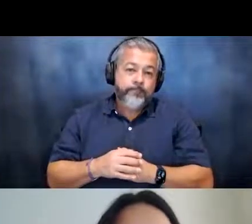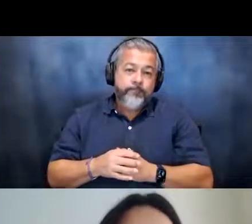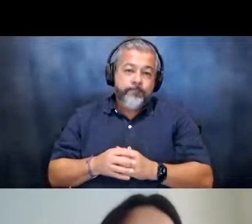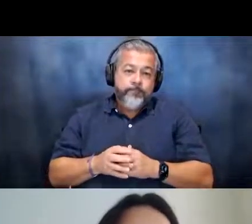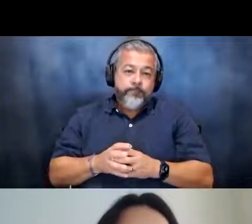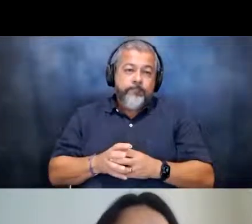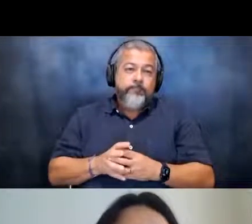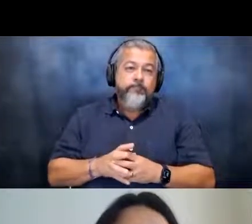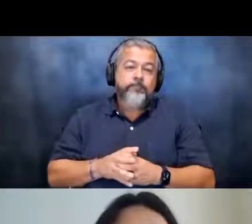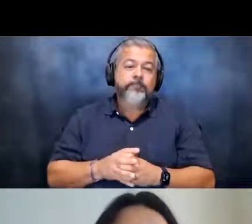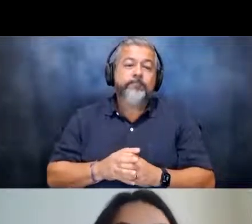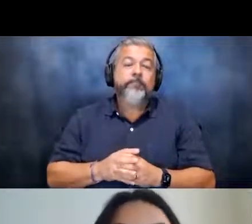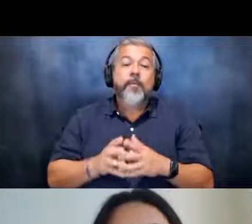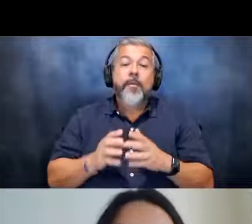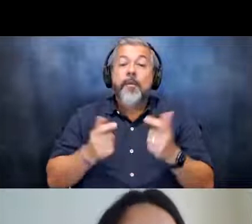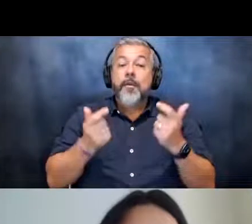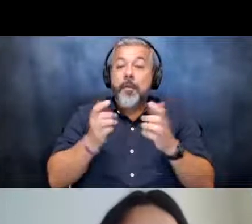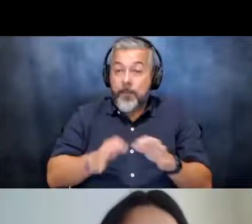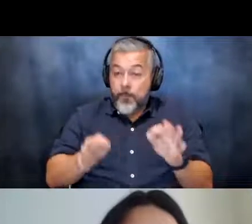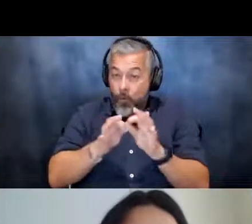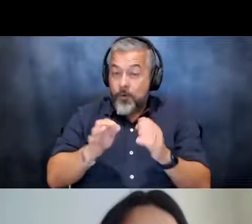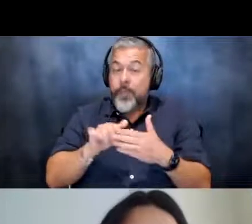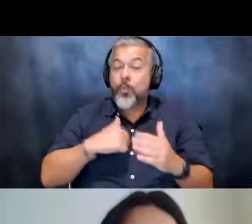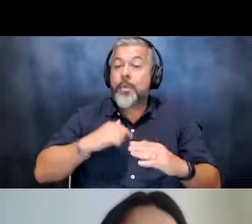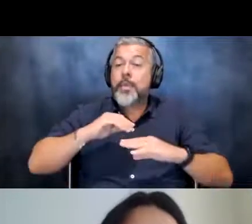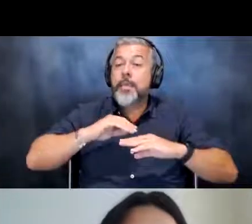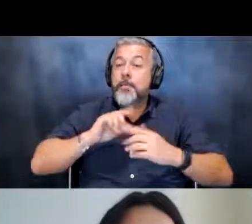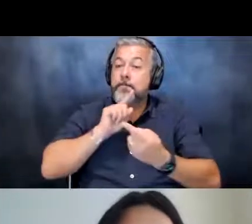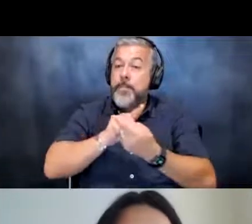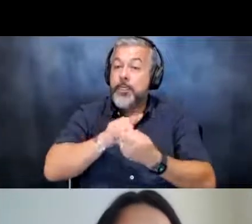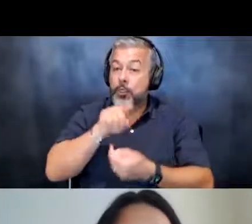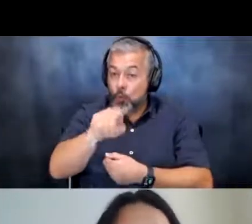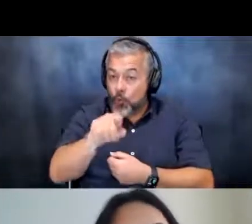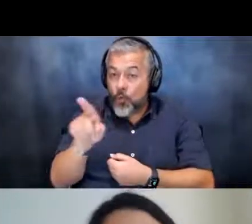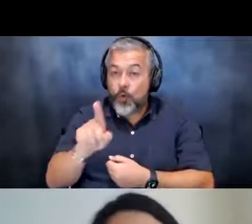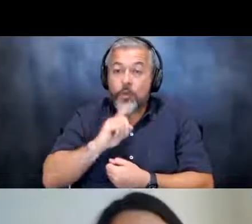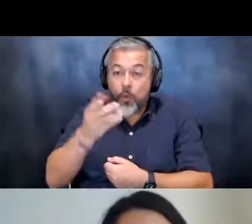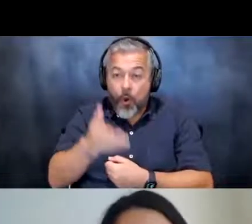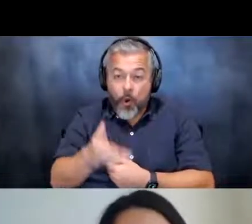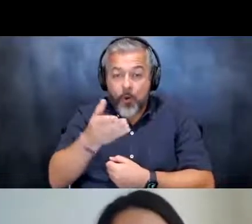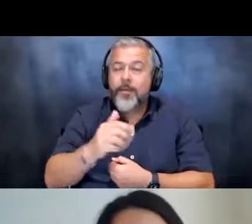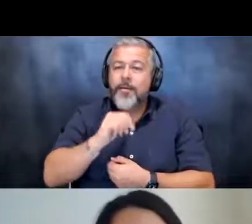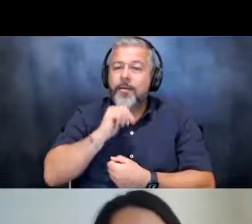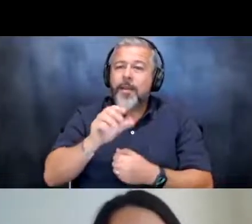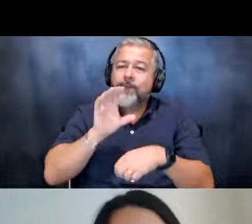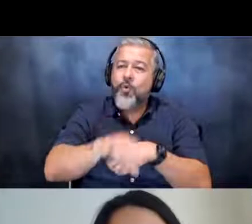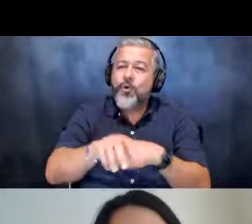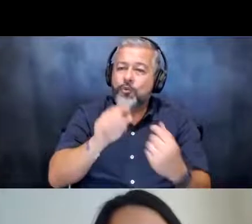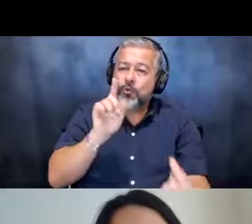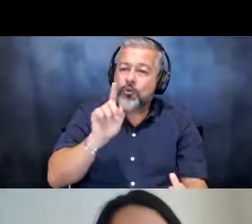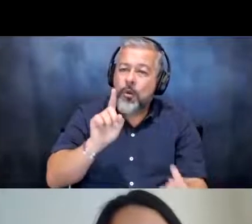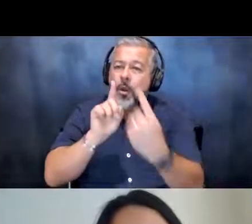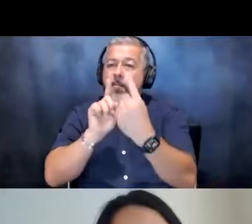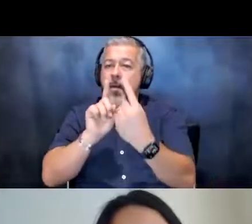The big thing here is that we are meeting you where you're at. You know, this is a place where the human-centered design piece comes in so